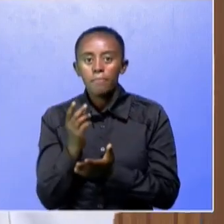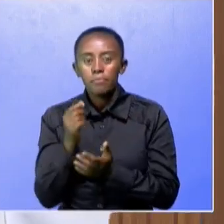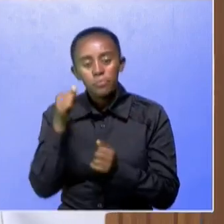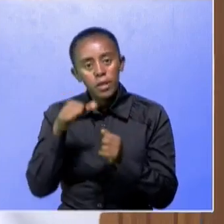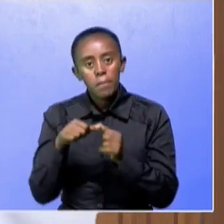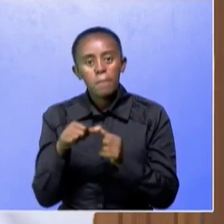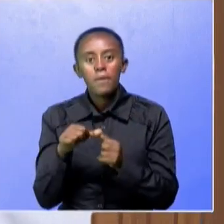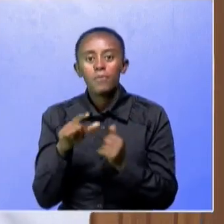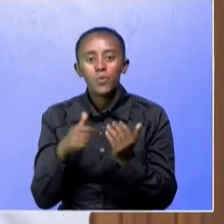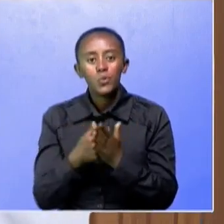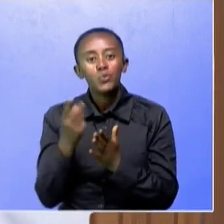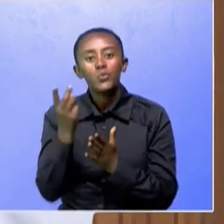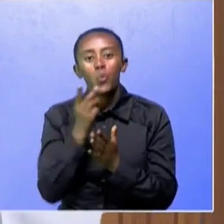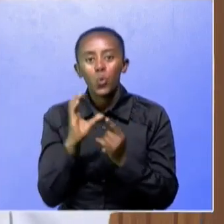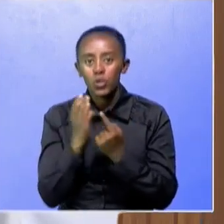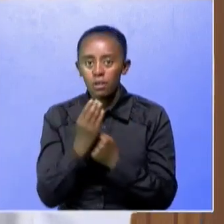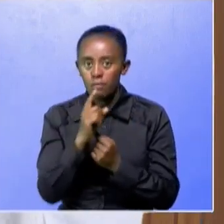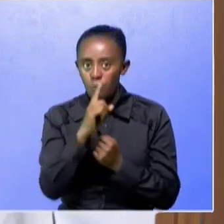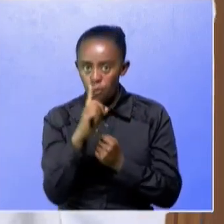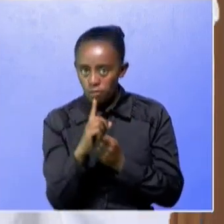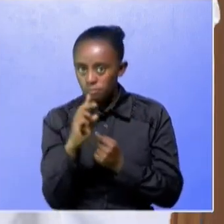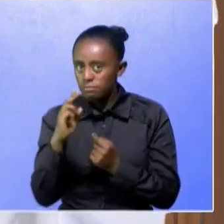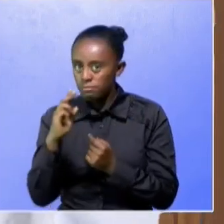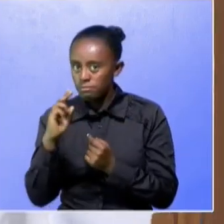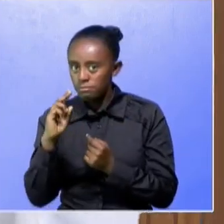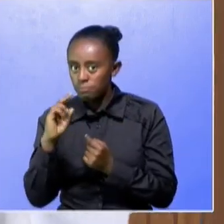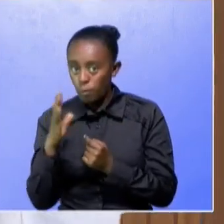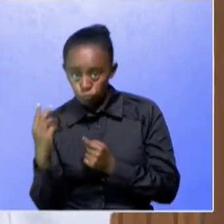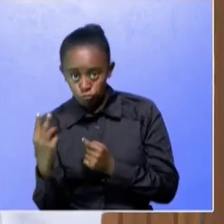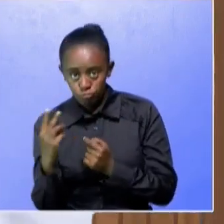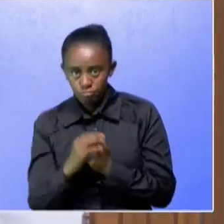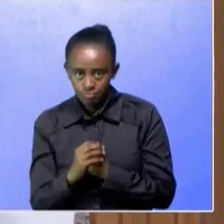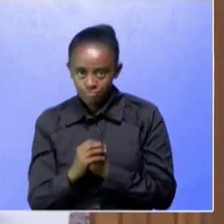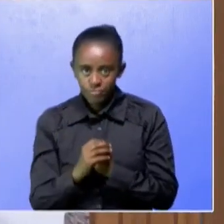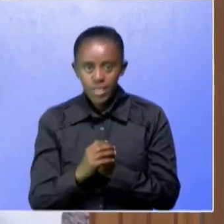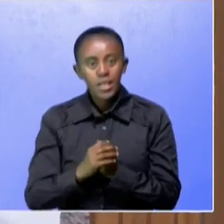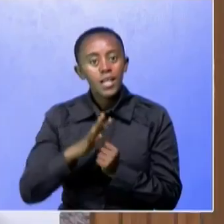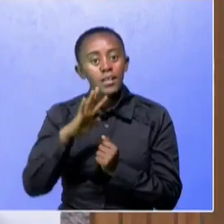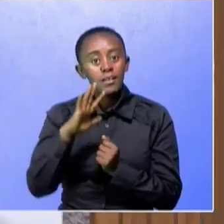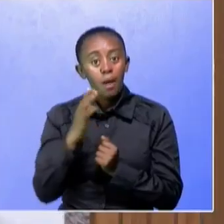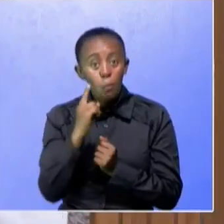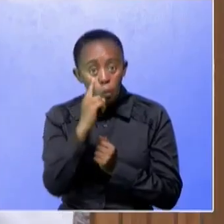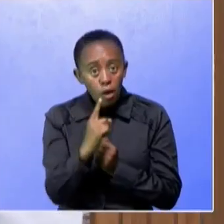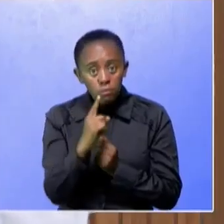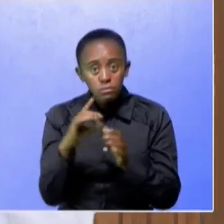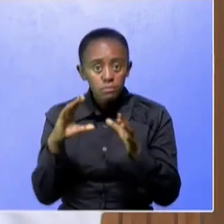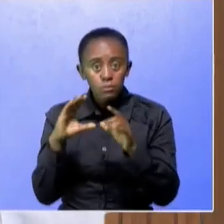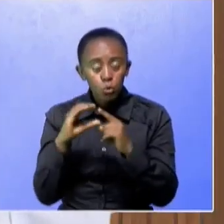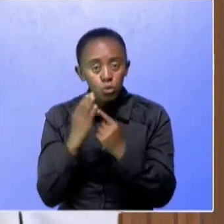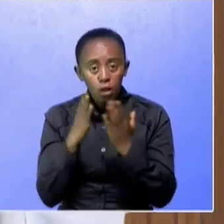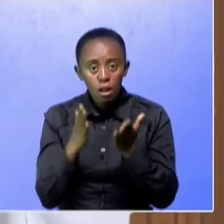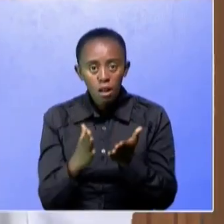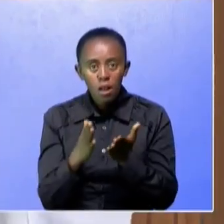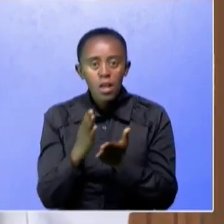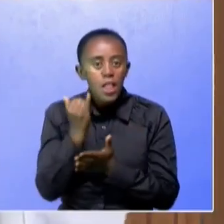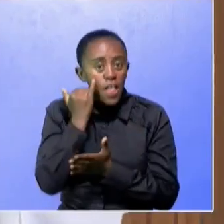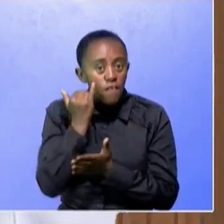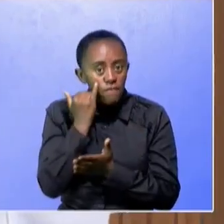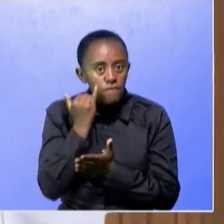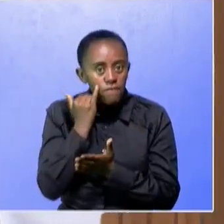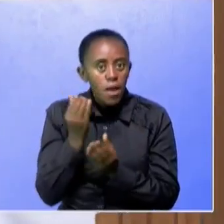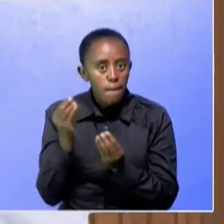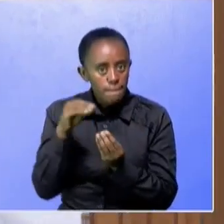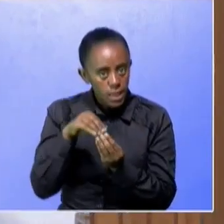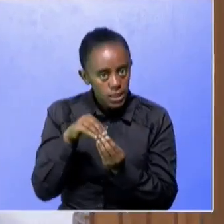about the two kinds of conditionals and their forms too. So, type 1 conditional tense, right, there is if